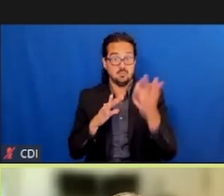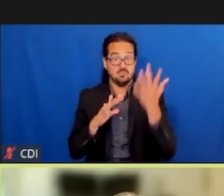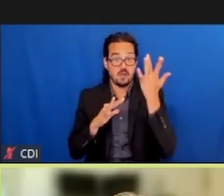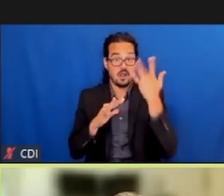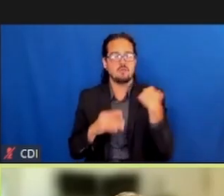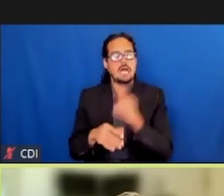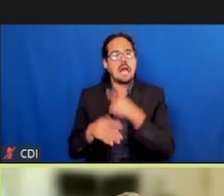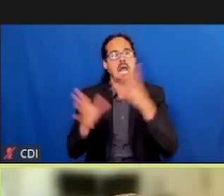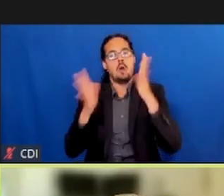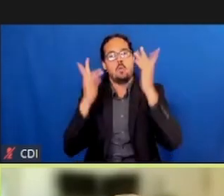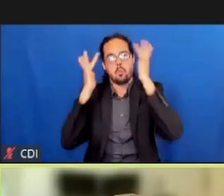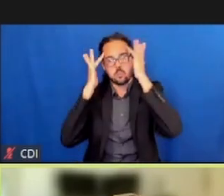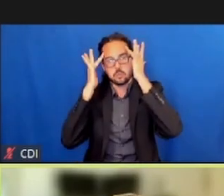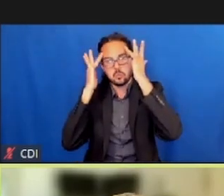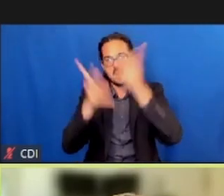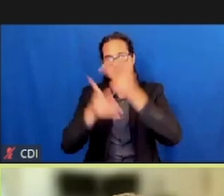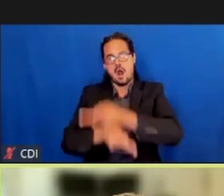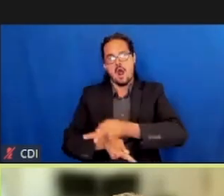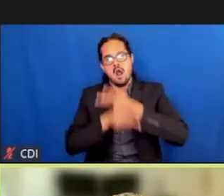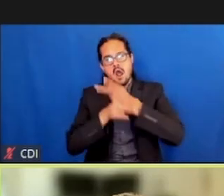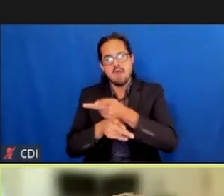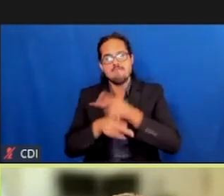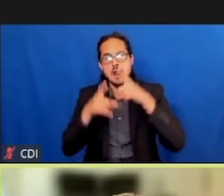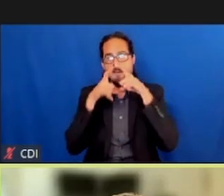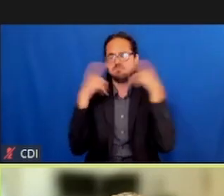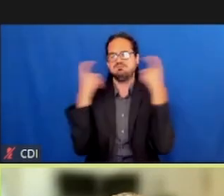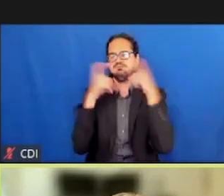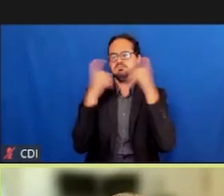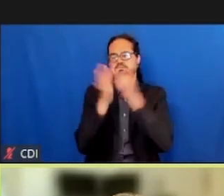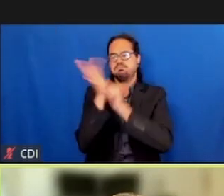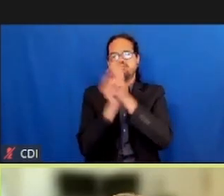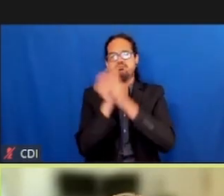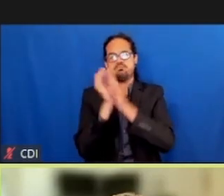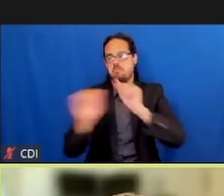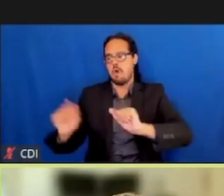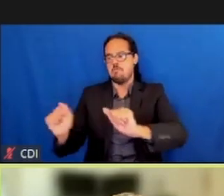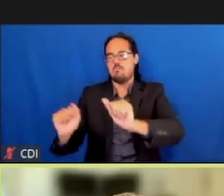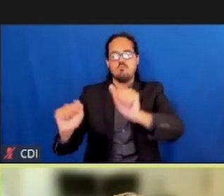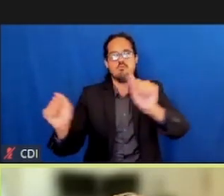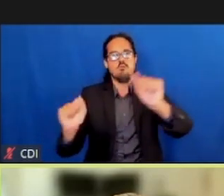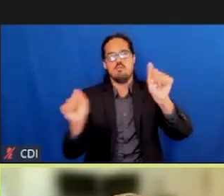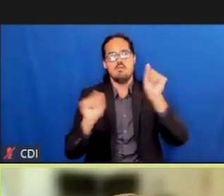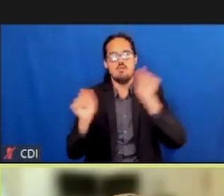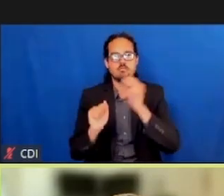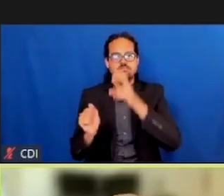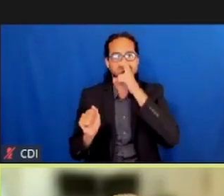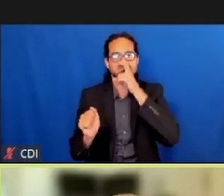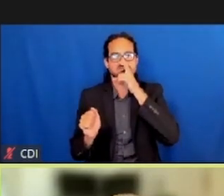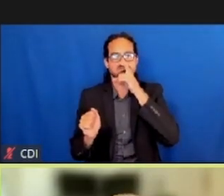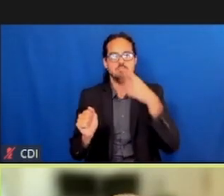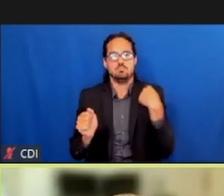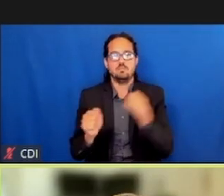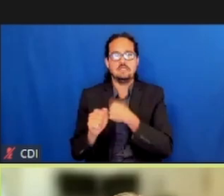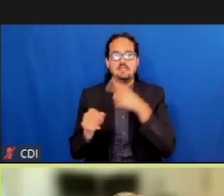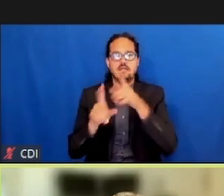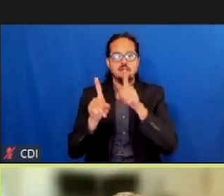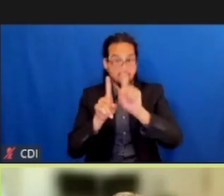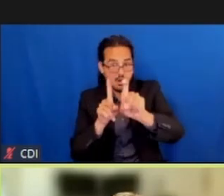highly vaccinated. You'll still see symptom screening at the front door, I think in every clinic or hospital that you come